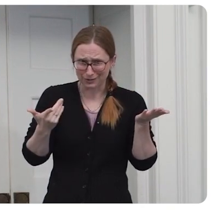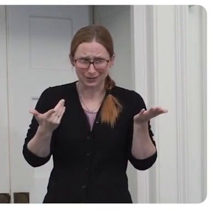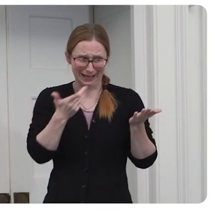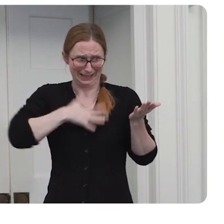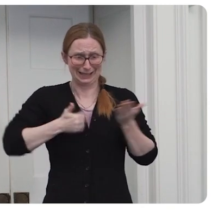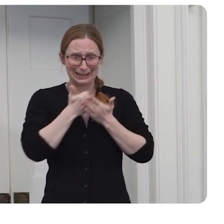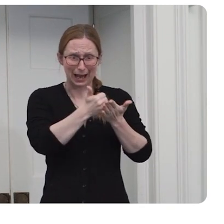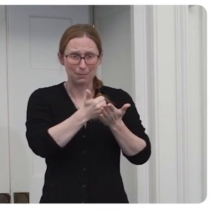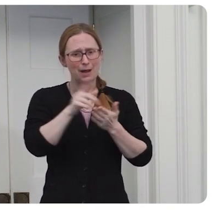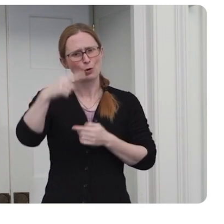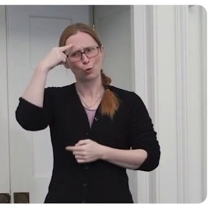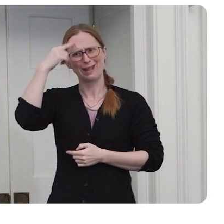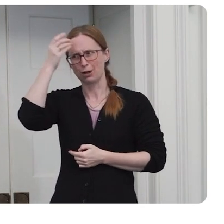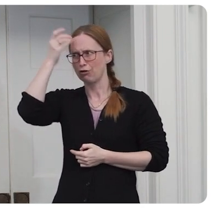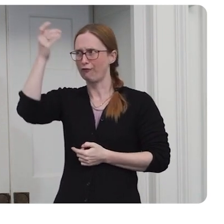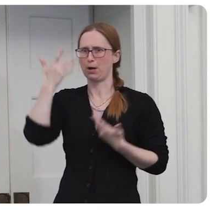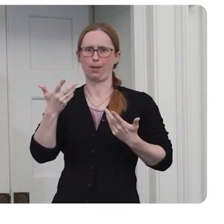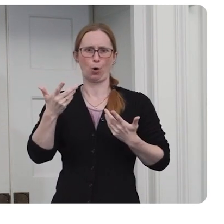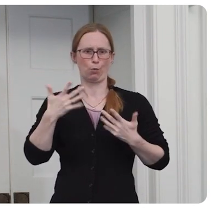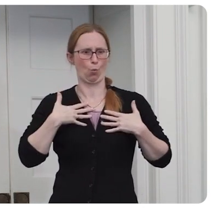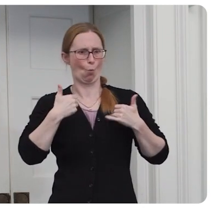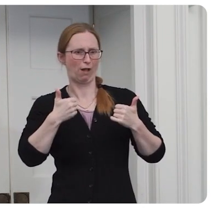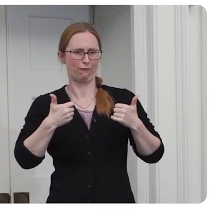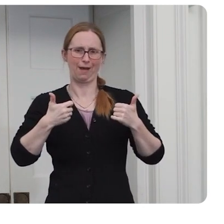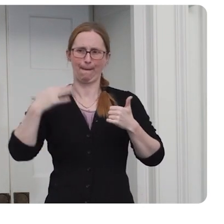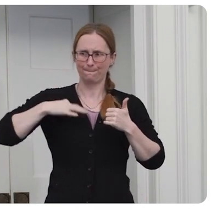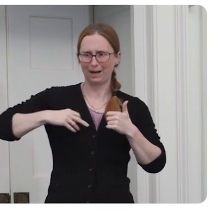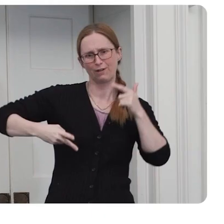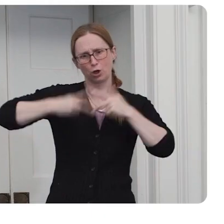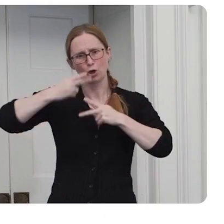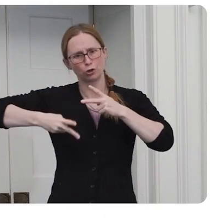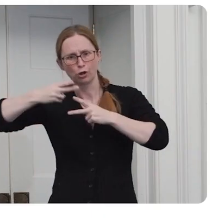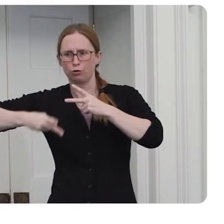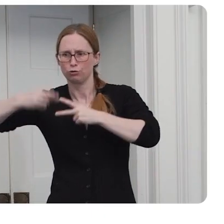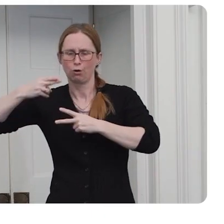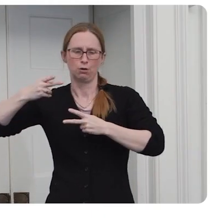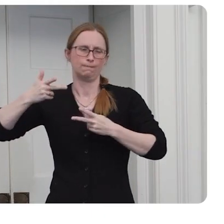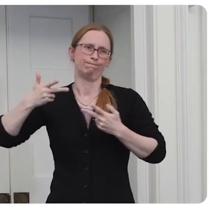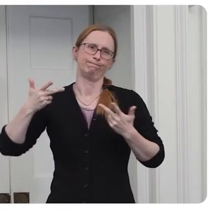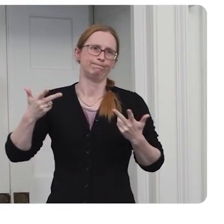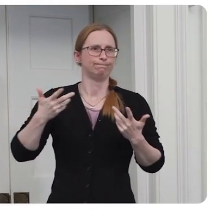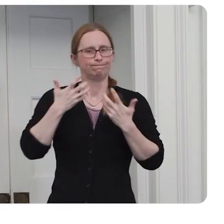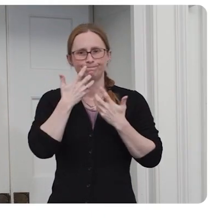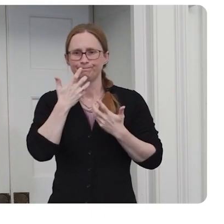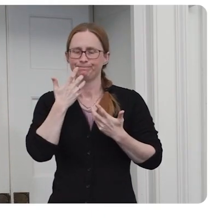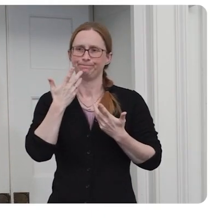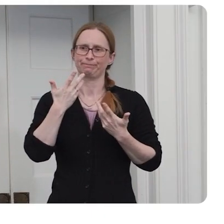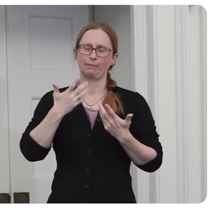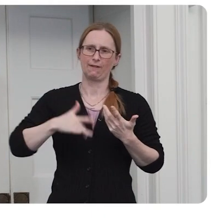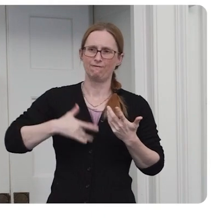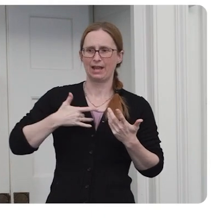the government are proposing cuts to welfare, disability benefits, and there is a kind